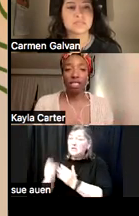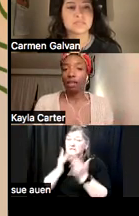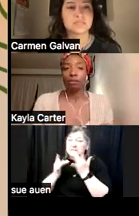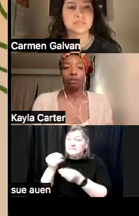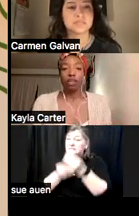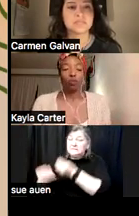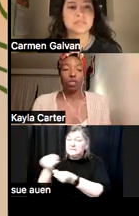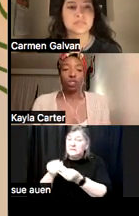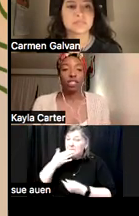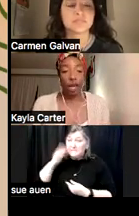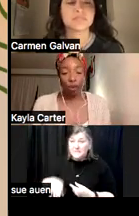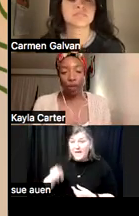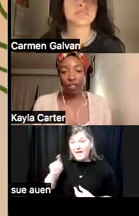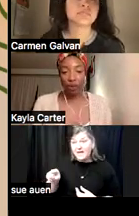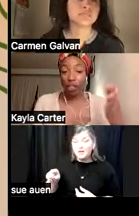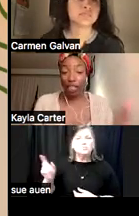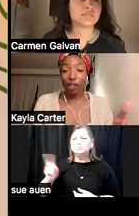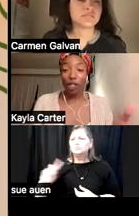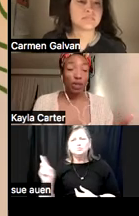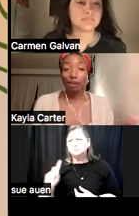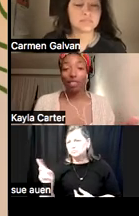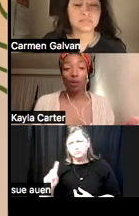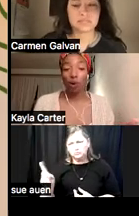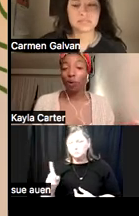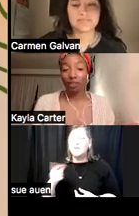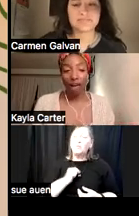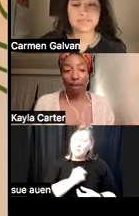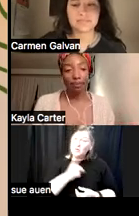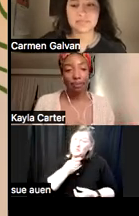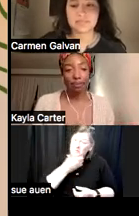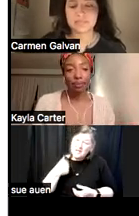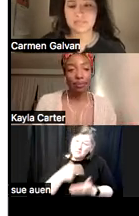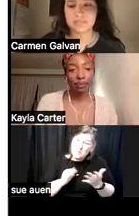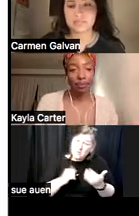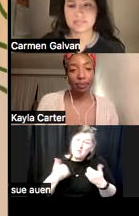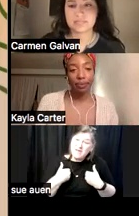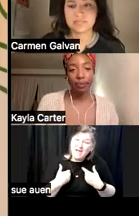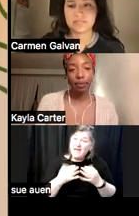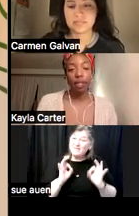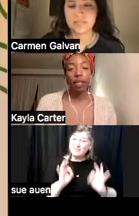this, it was just terrible. We're literally doing the best with what we've got.